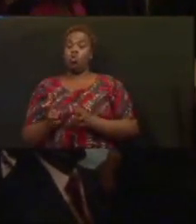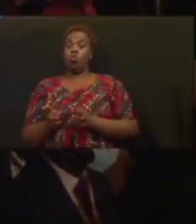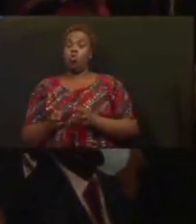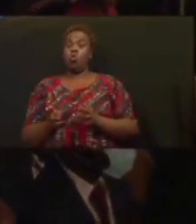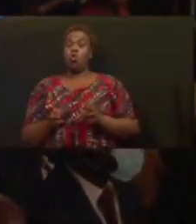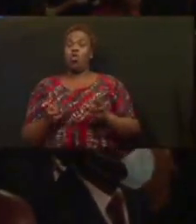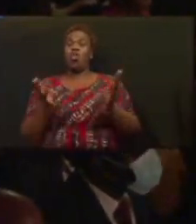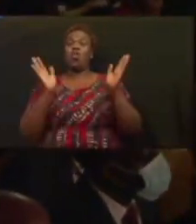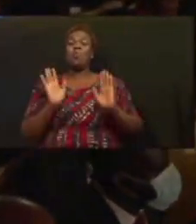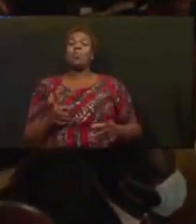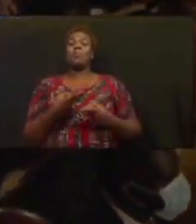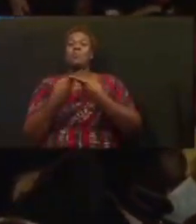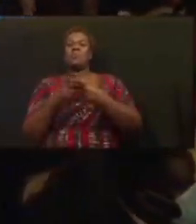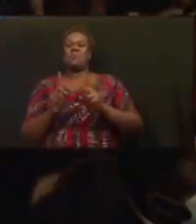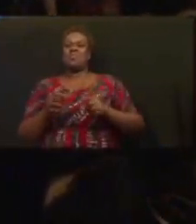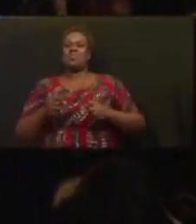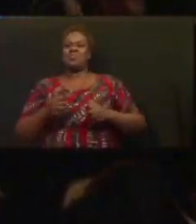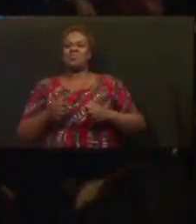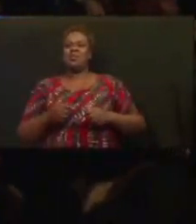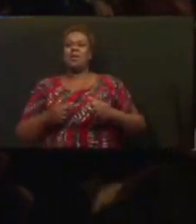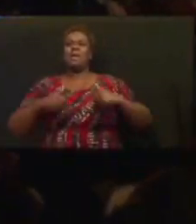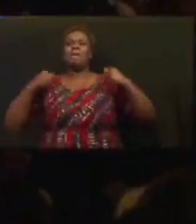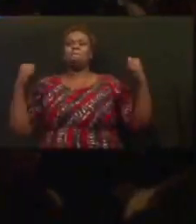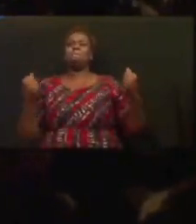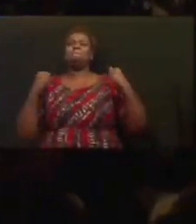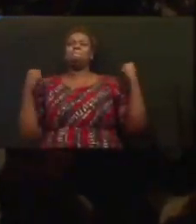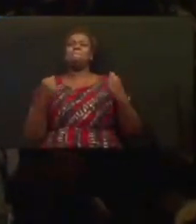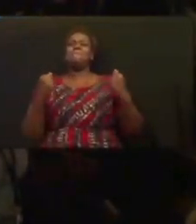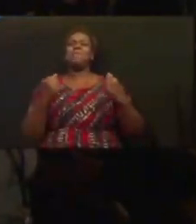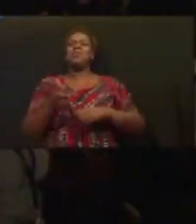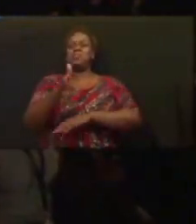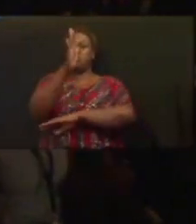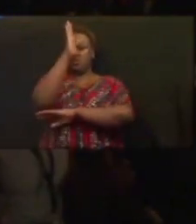by a mighty God, undeniable.